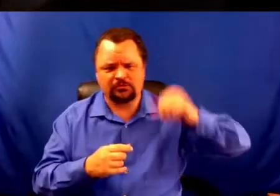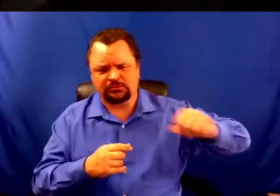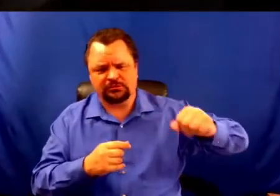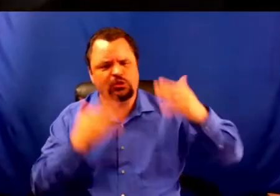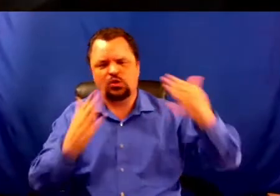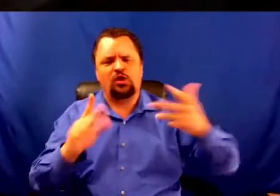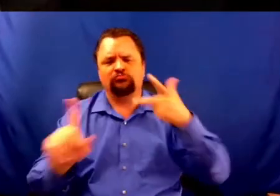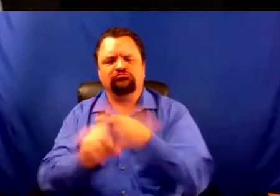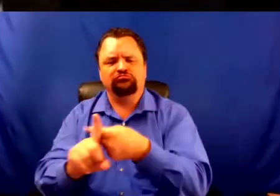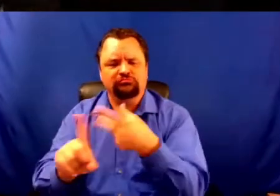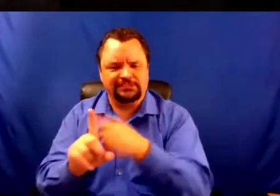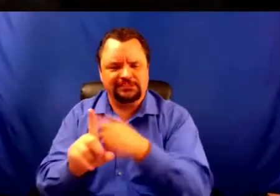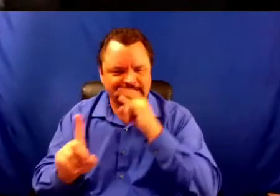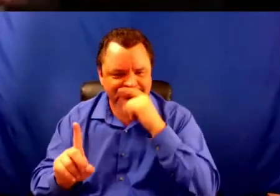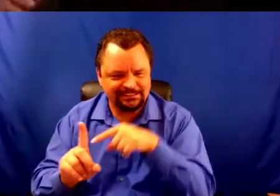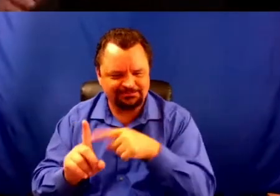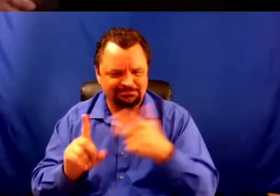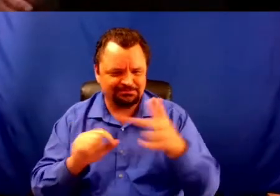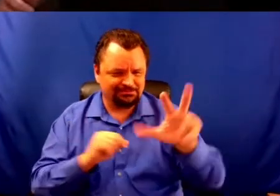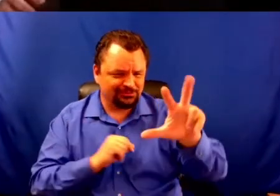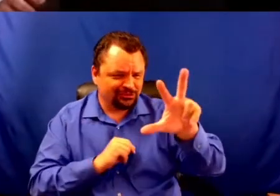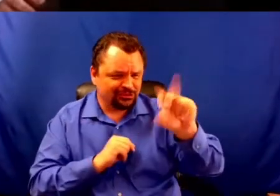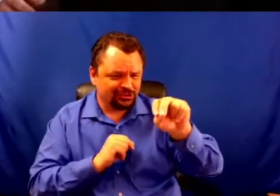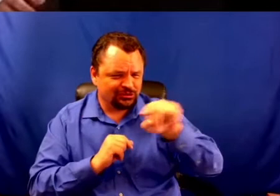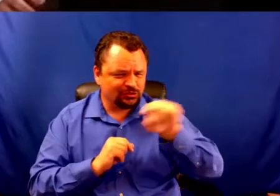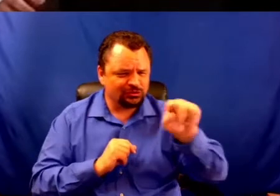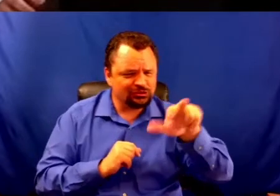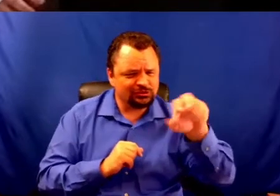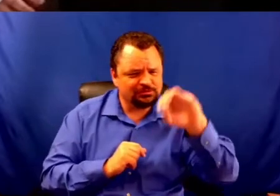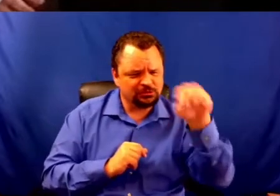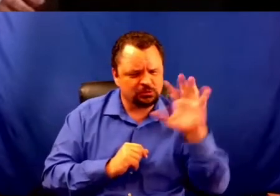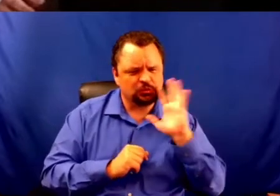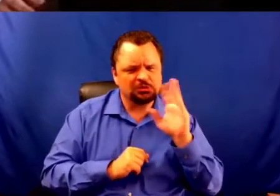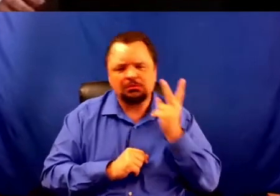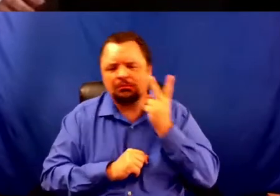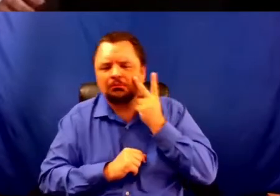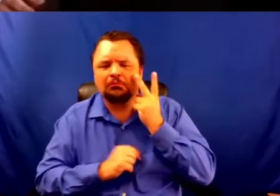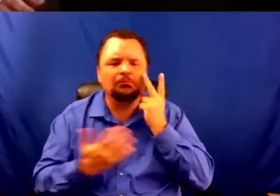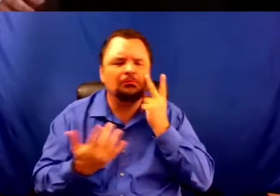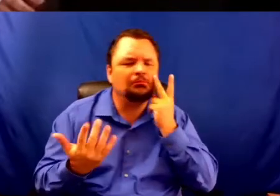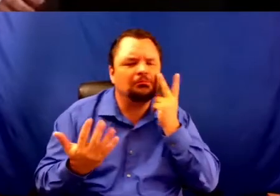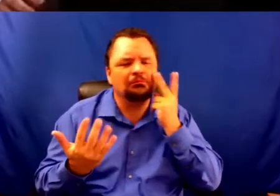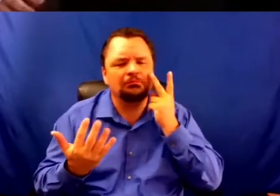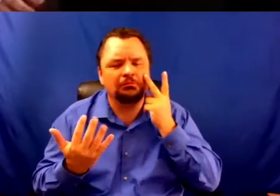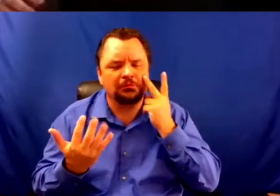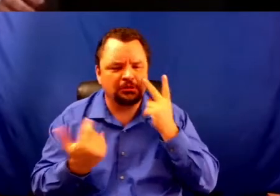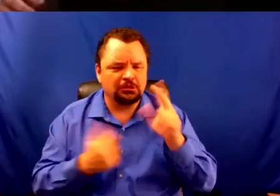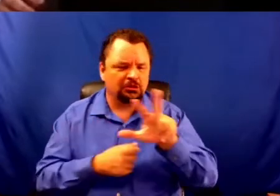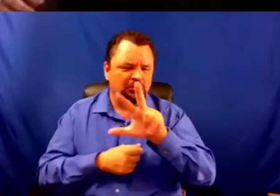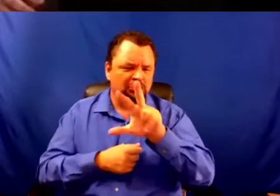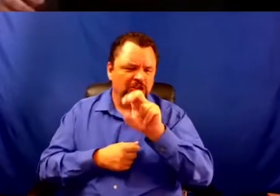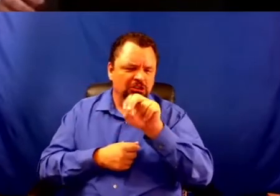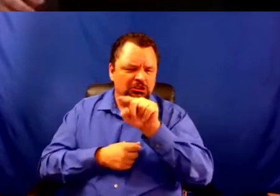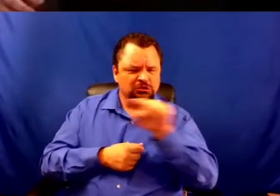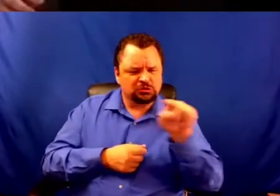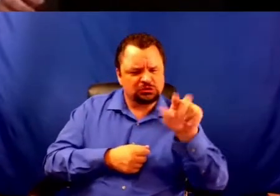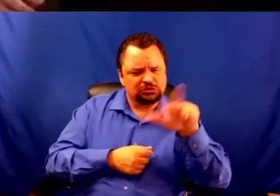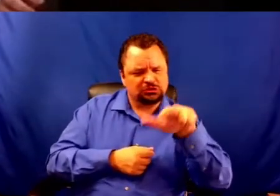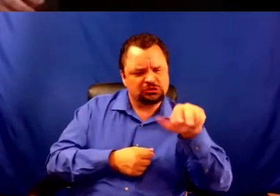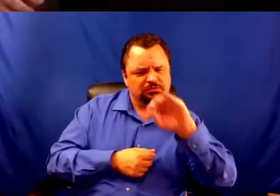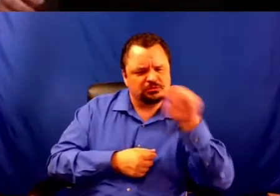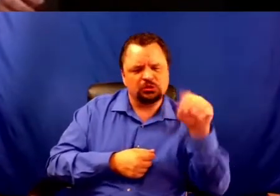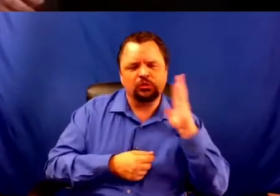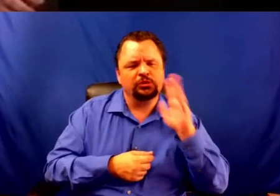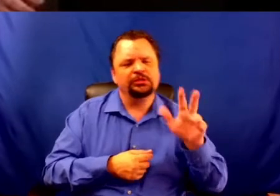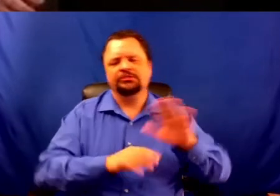away. 33% will wait and see, and then 33% is in that group that's probably not going to get vaccinated. And that's